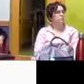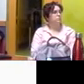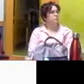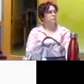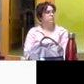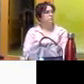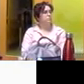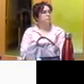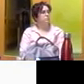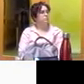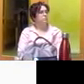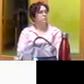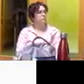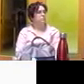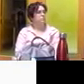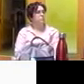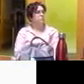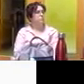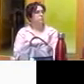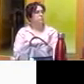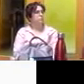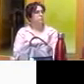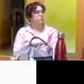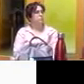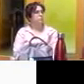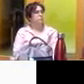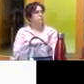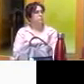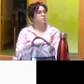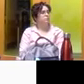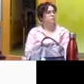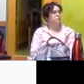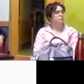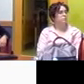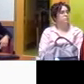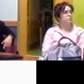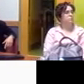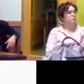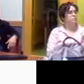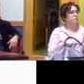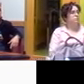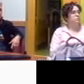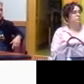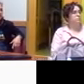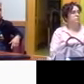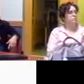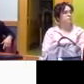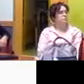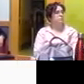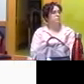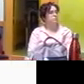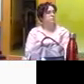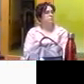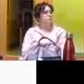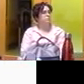One thing that's important to note is that medication abortion versus procedural is sort of taking over,